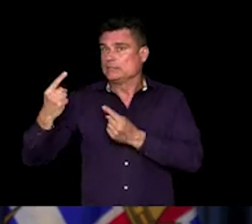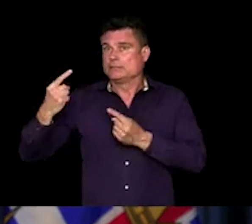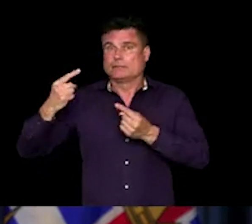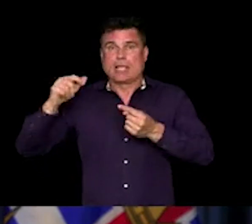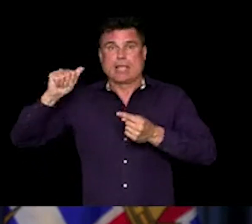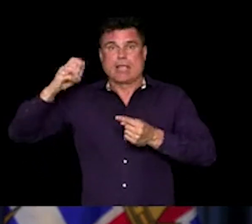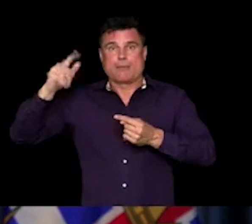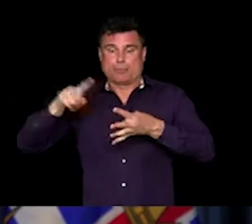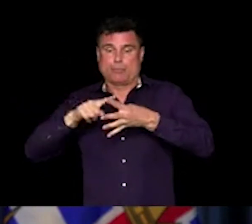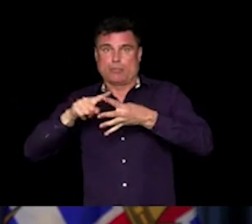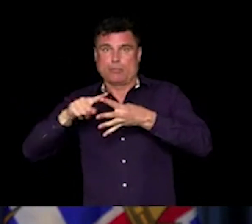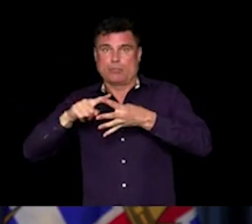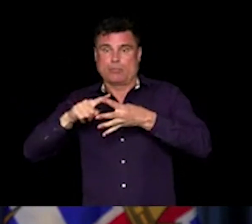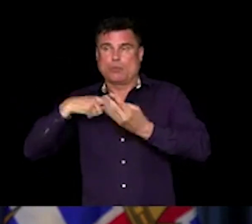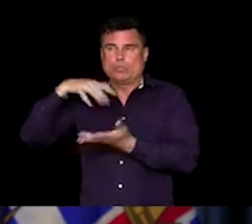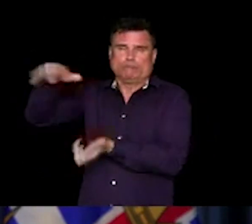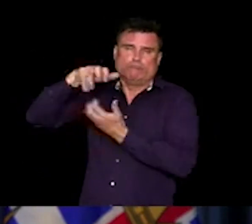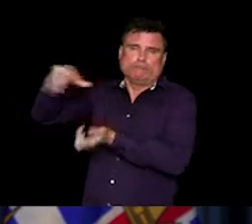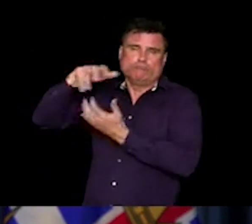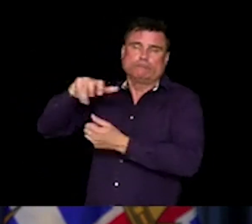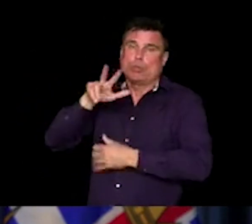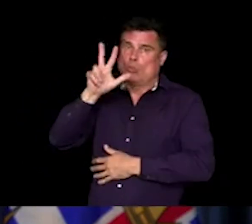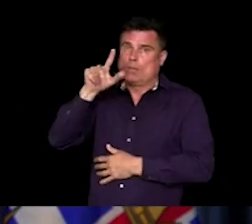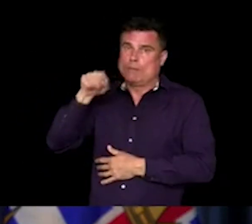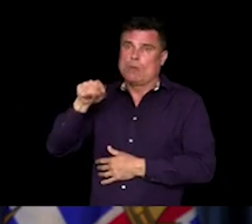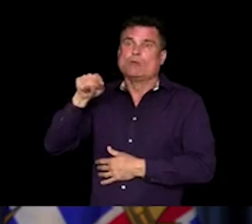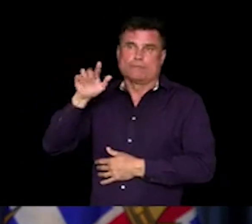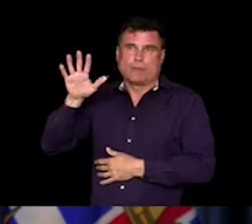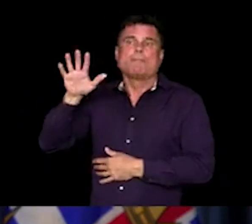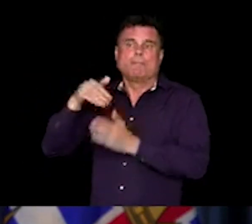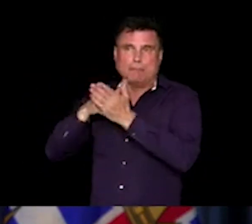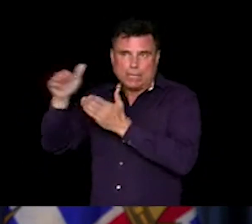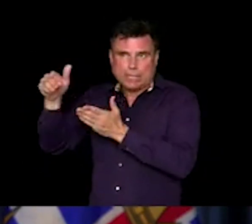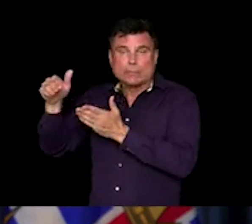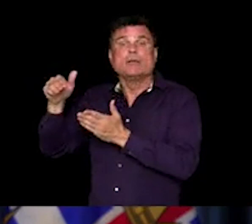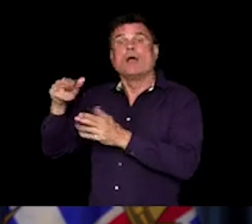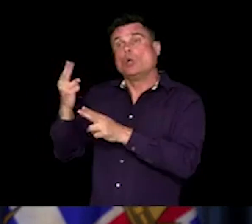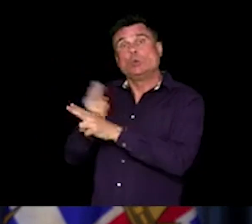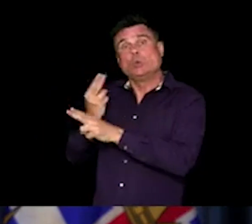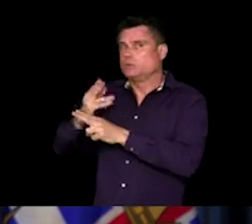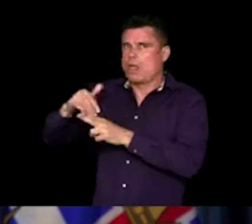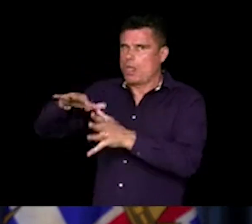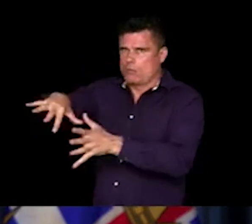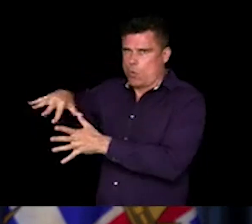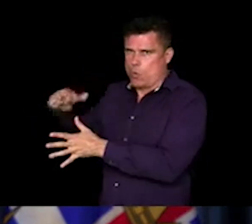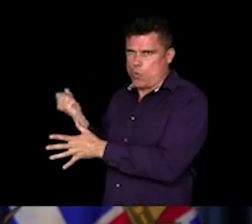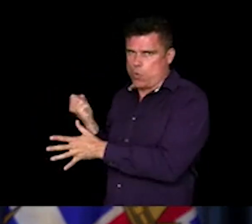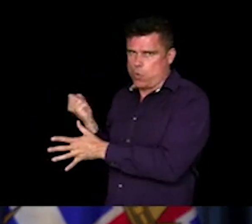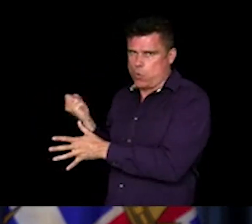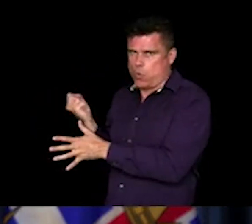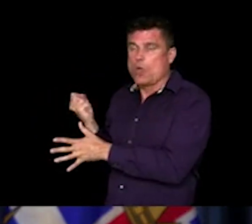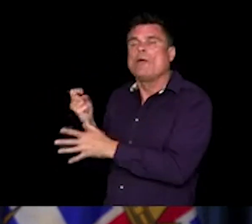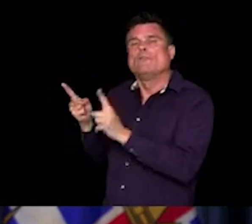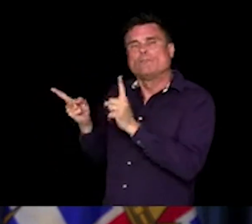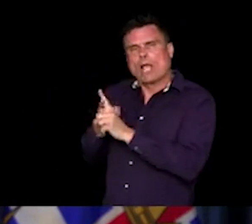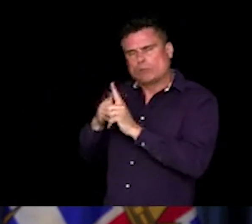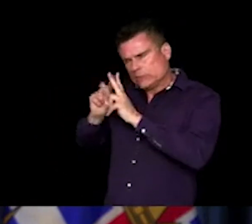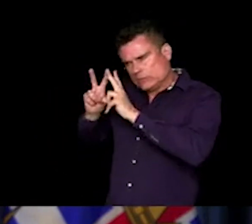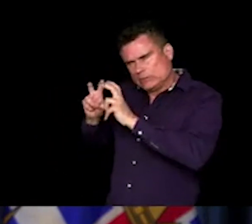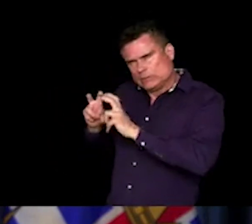of April, and we haven't deployed those yet because we're going through a very systematic effort to ensure